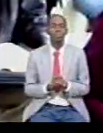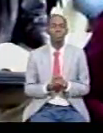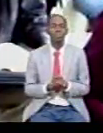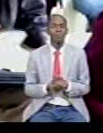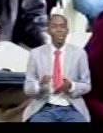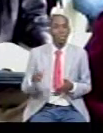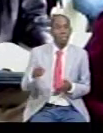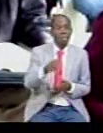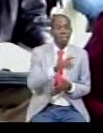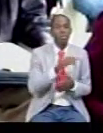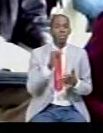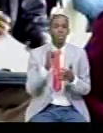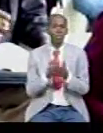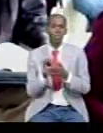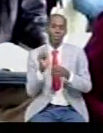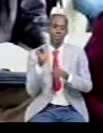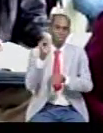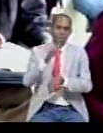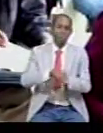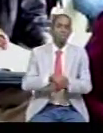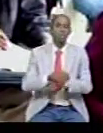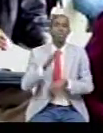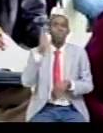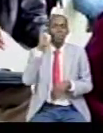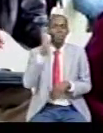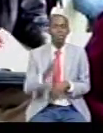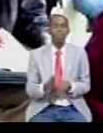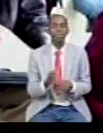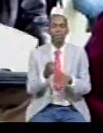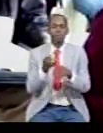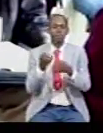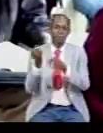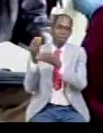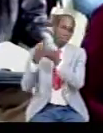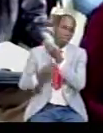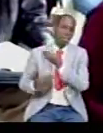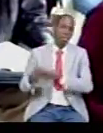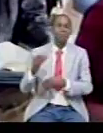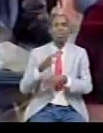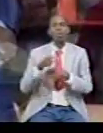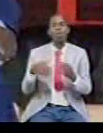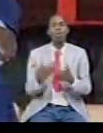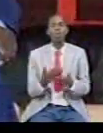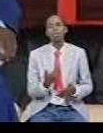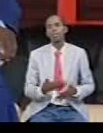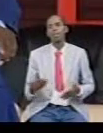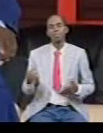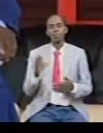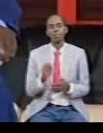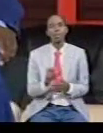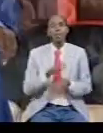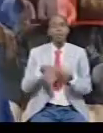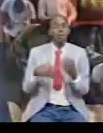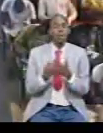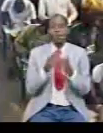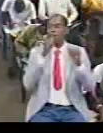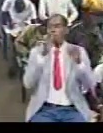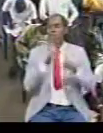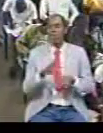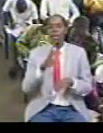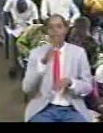that overcometh shall inherit all things. All those blessings are waiting for